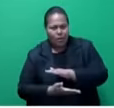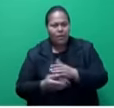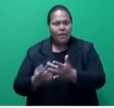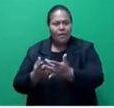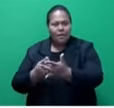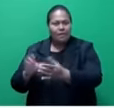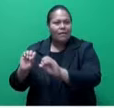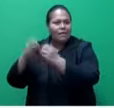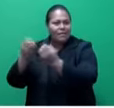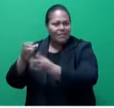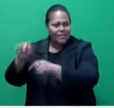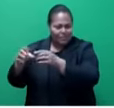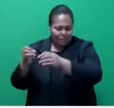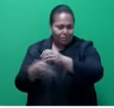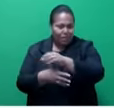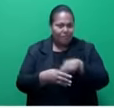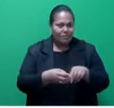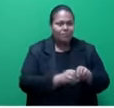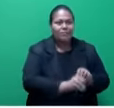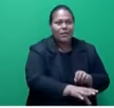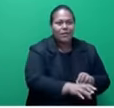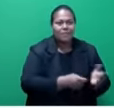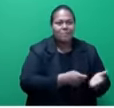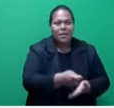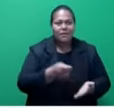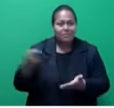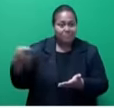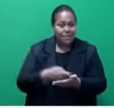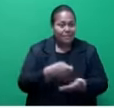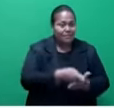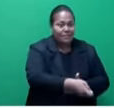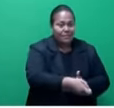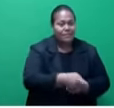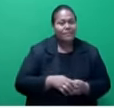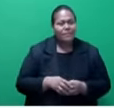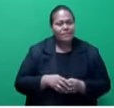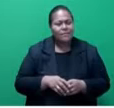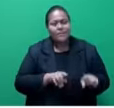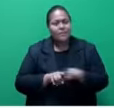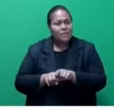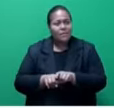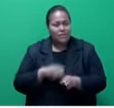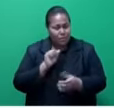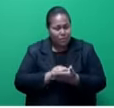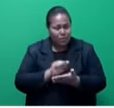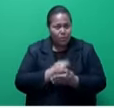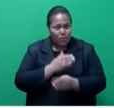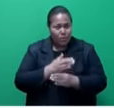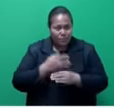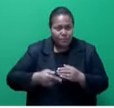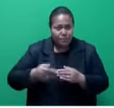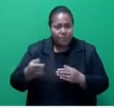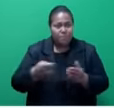by outsourcing by a payment service provider. This is due to the fact that the safety and efficiency of the payment system requires monitoring